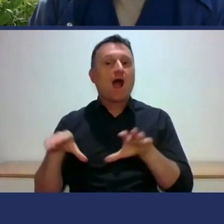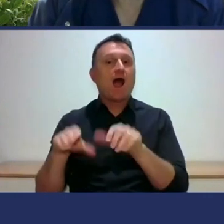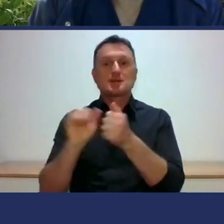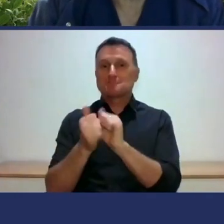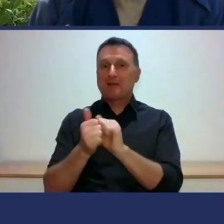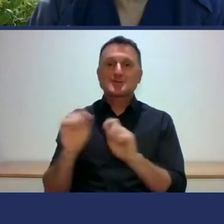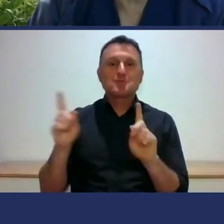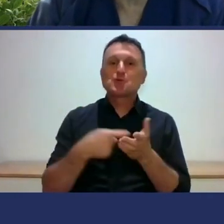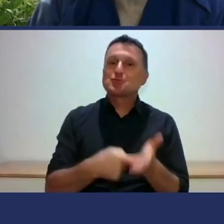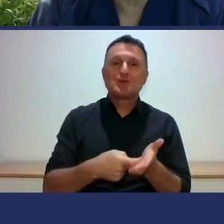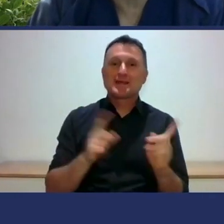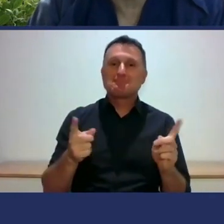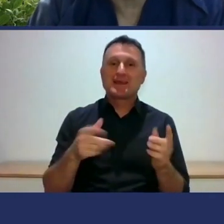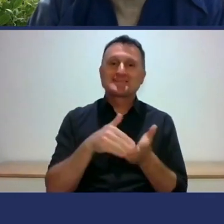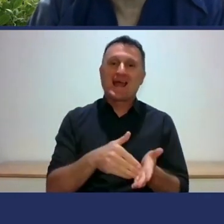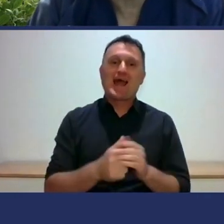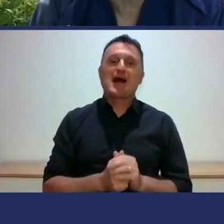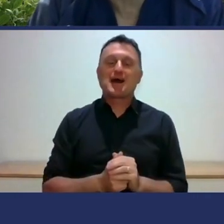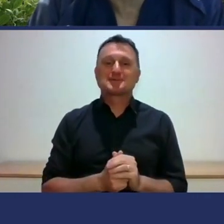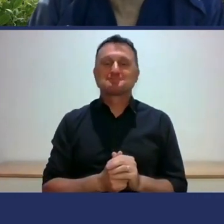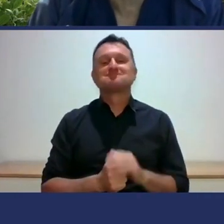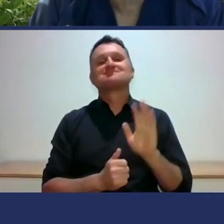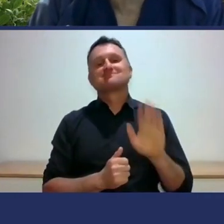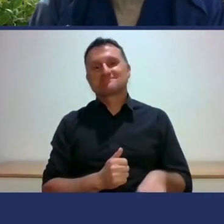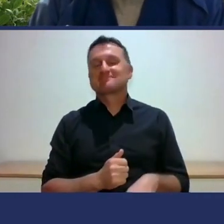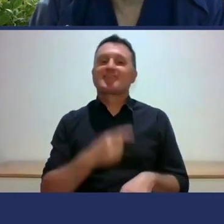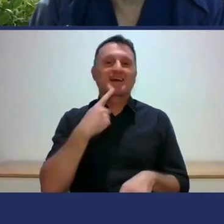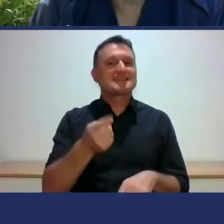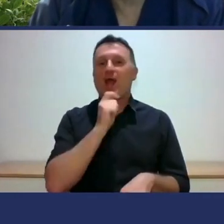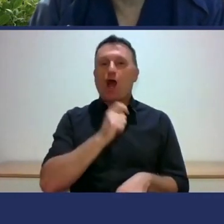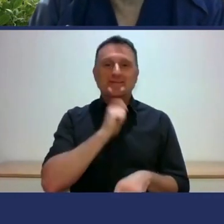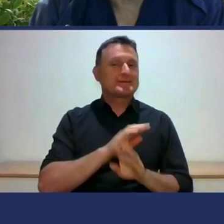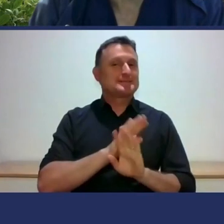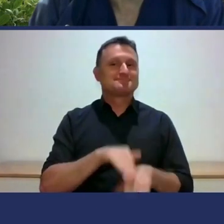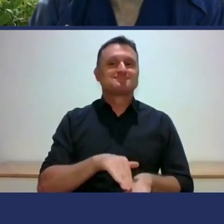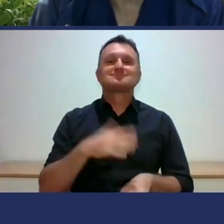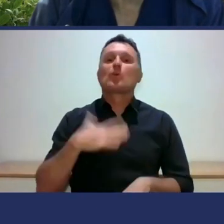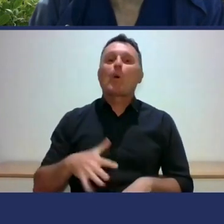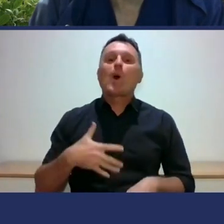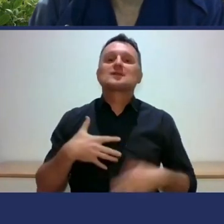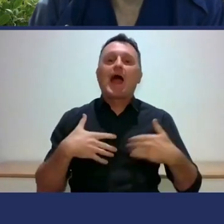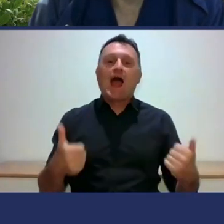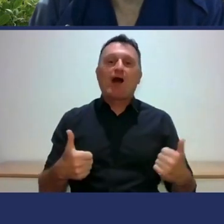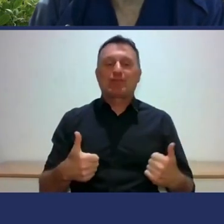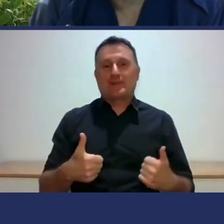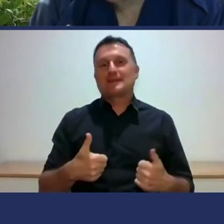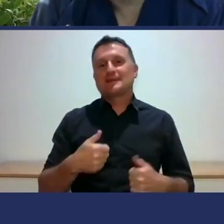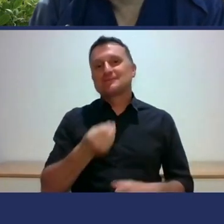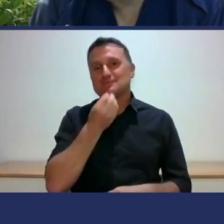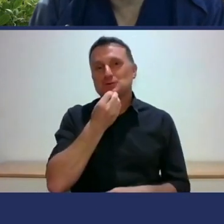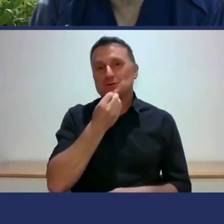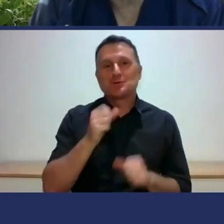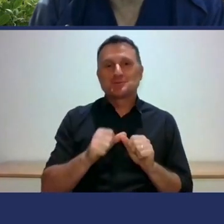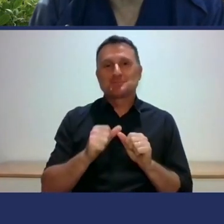I probably recommend a more healthy diet. I know, I think it's like your gestational diet. And some more vegetables. And just